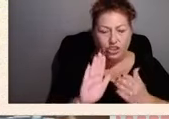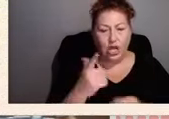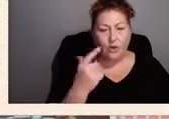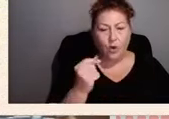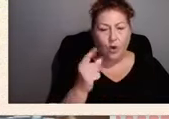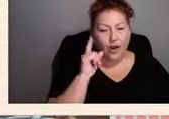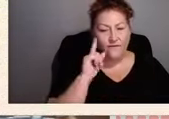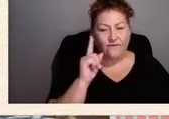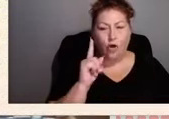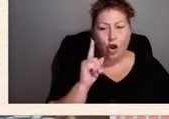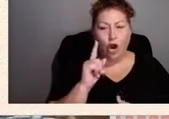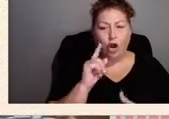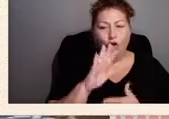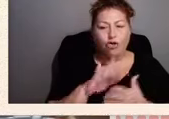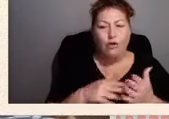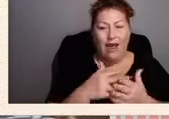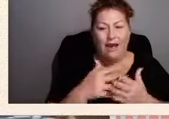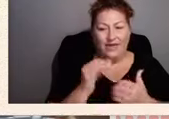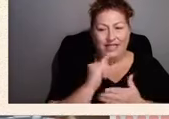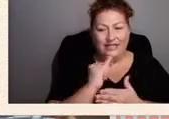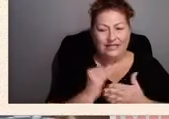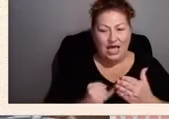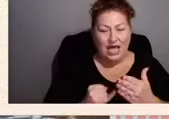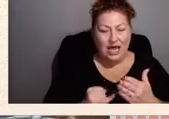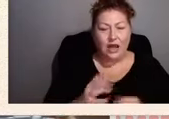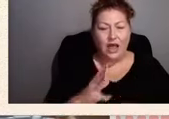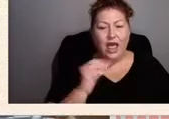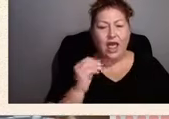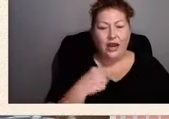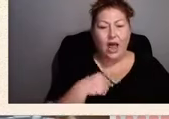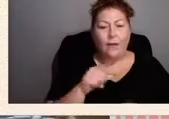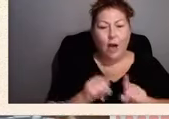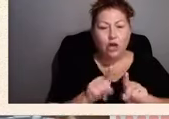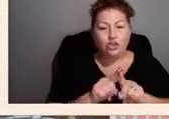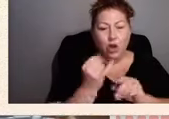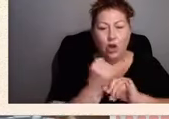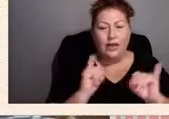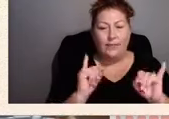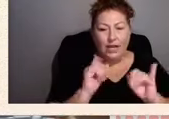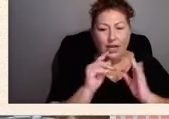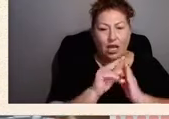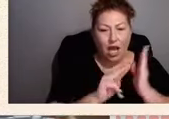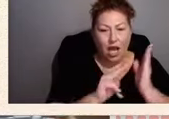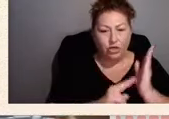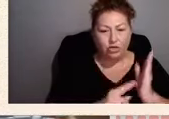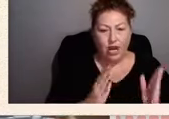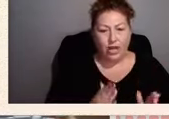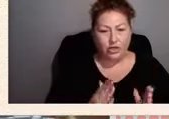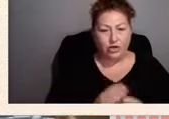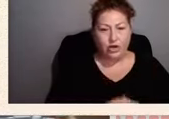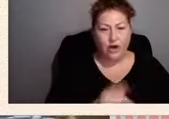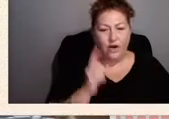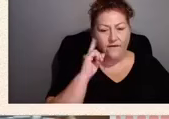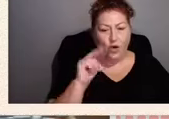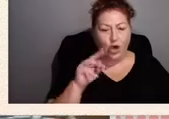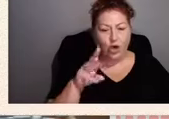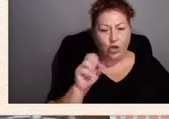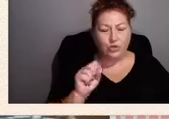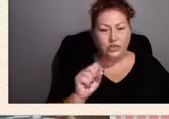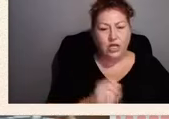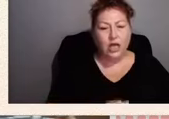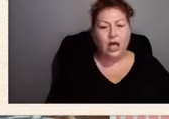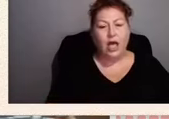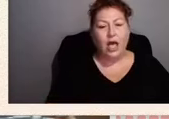design. I'm also an independent contractor of coffee news. I have